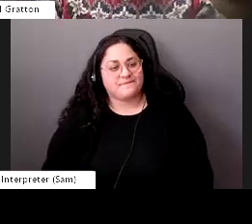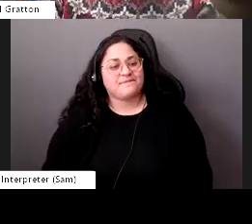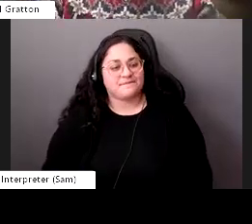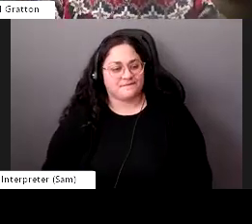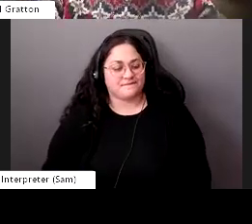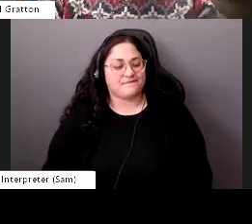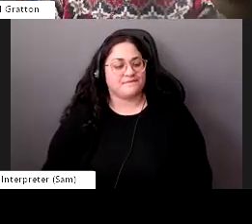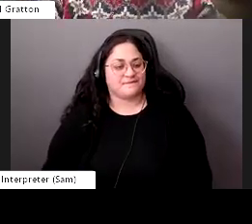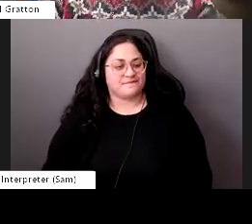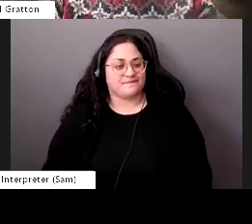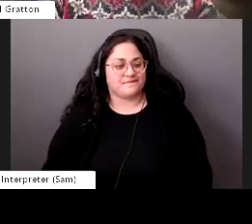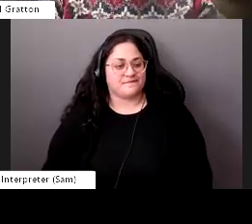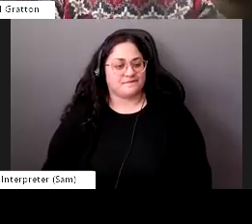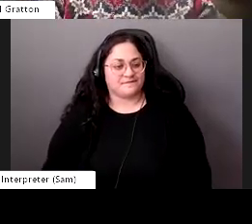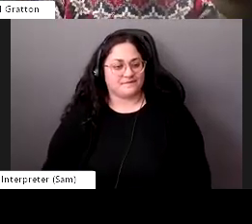generate